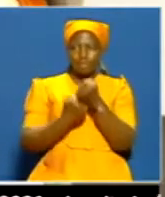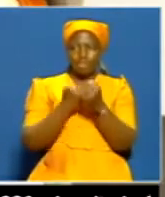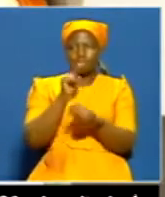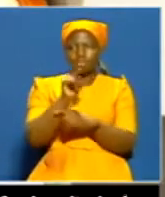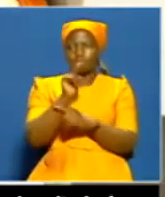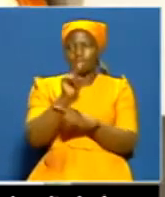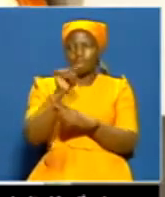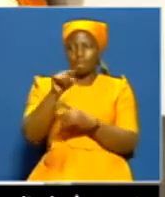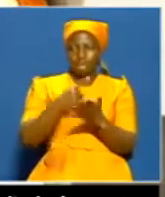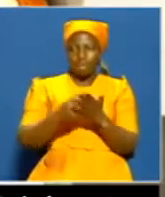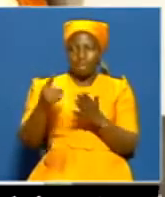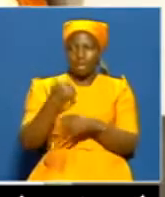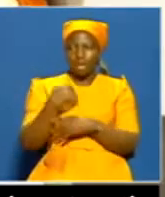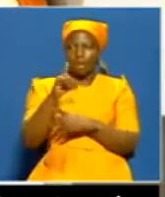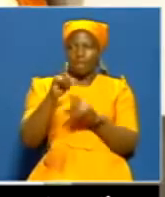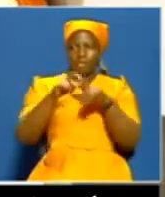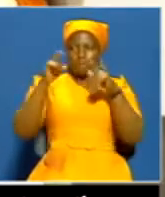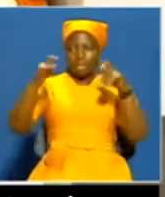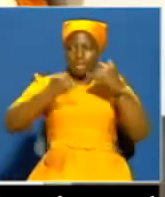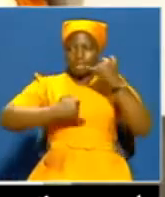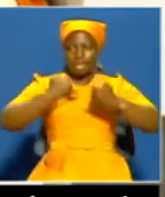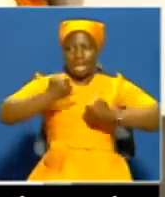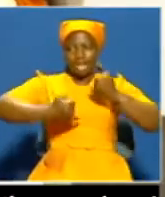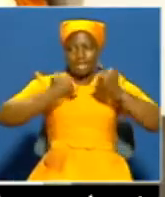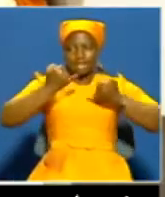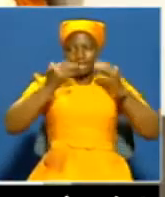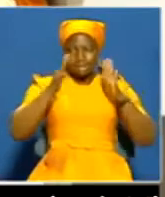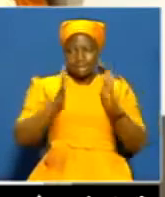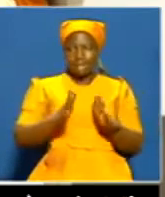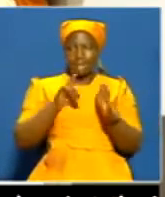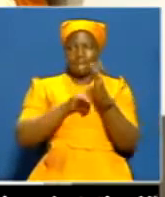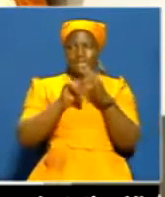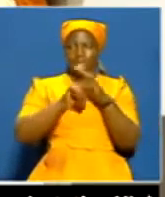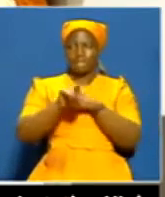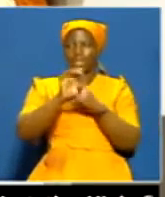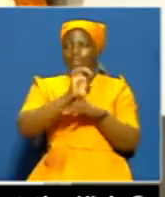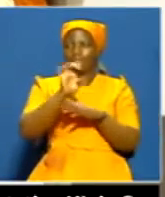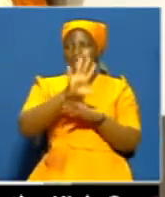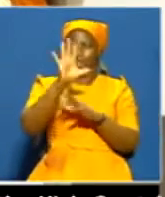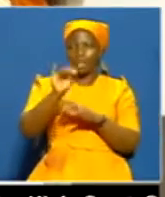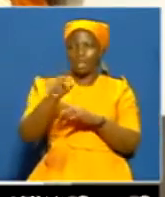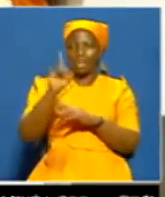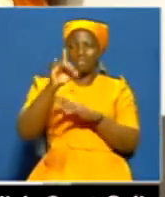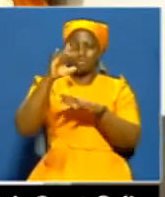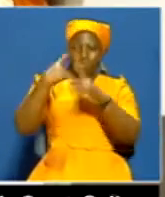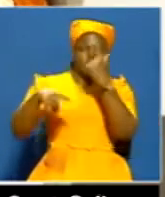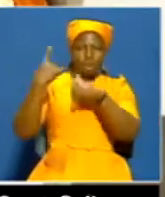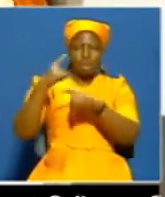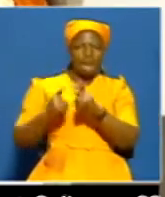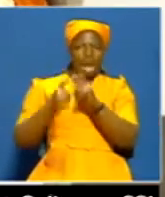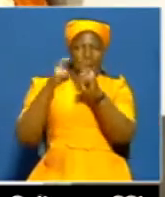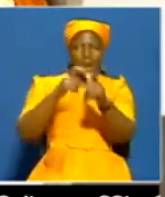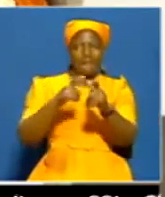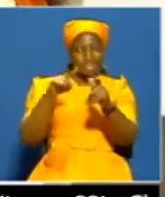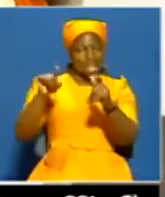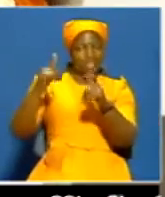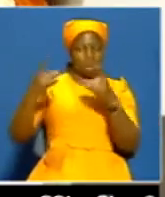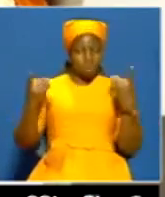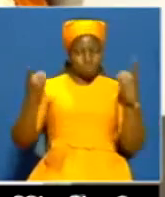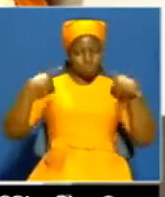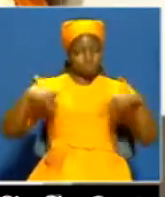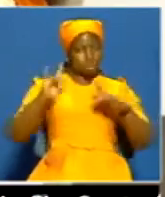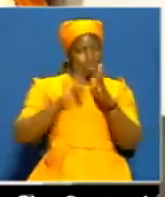had one of the biggest entertainers in East Africa who was at the BET Awards, and he wore the complete Maasai regalia, and he